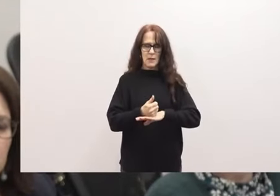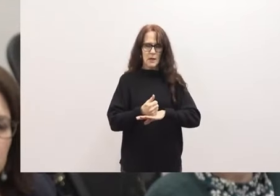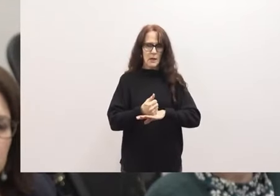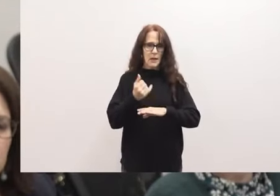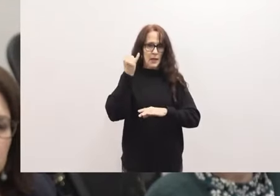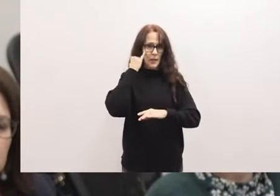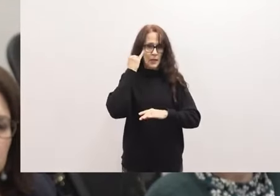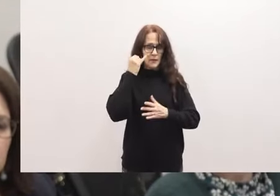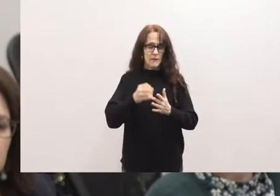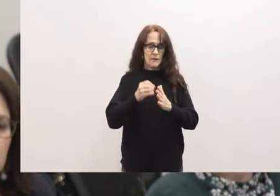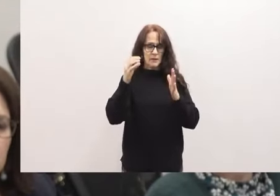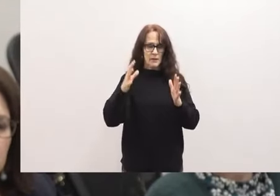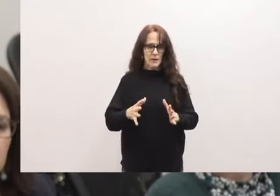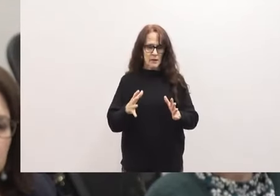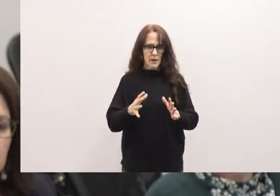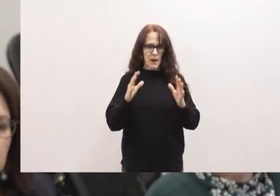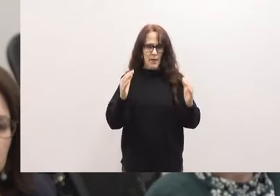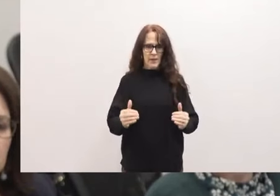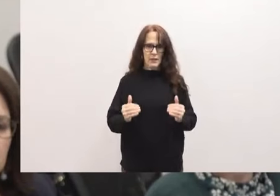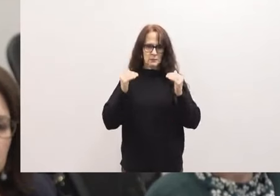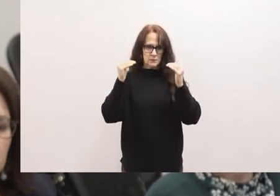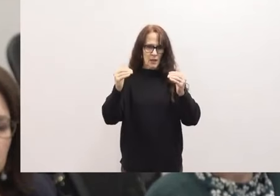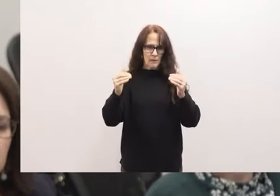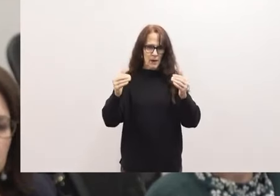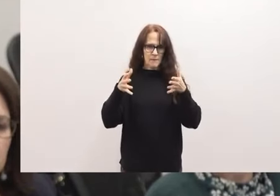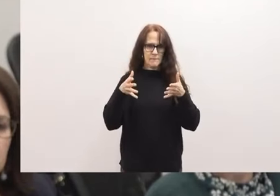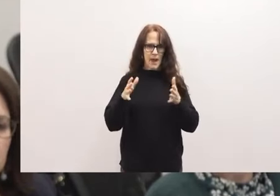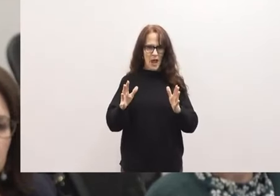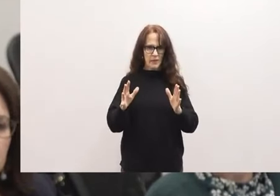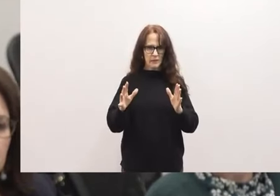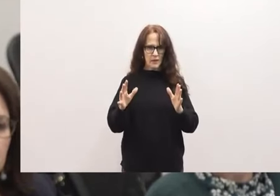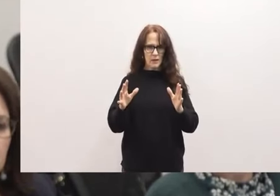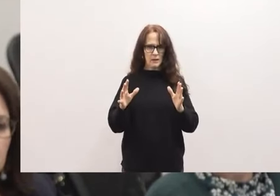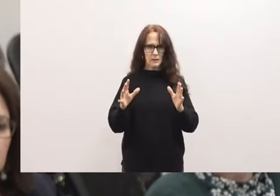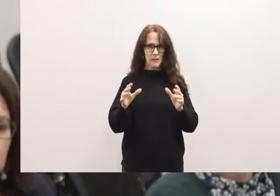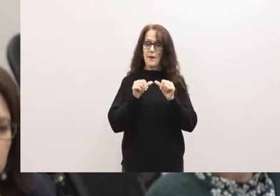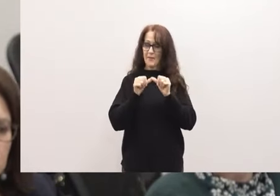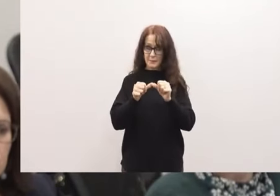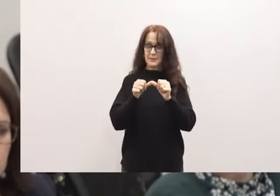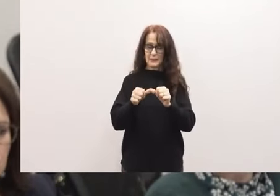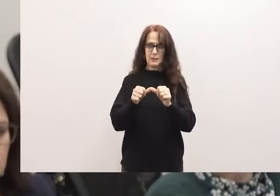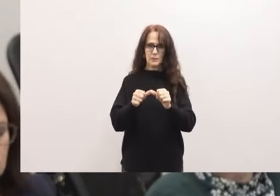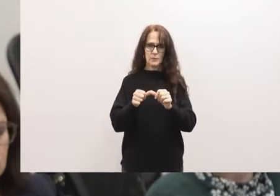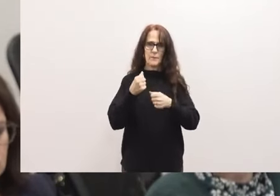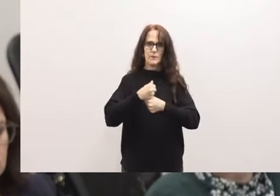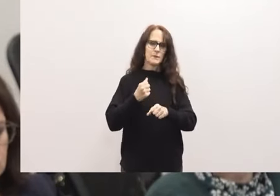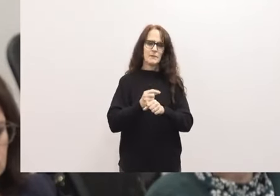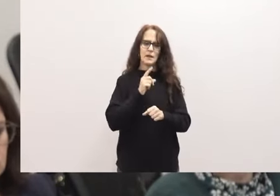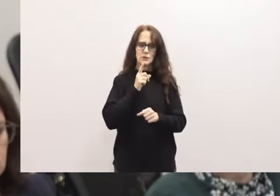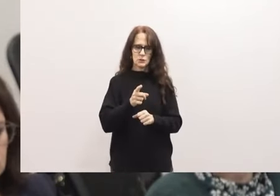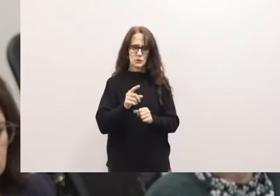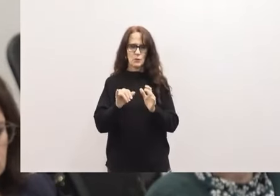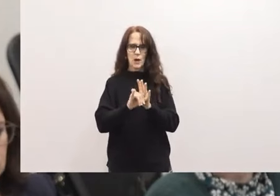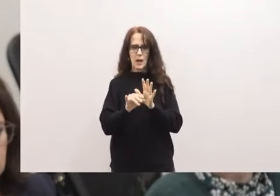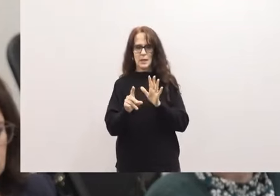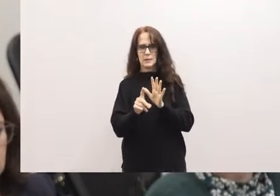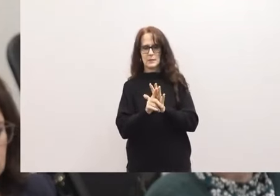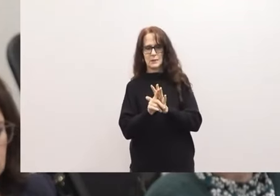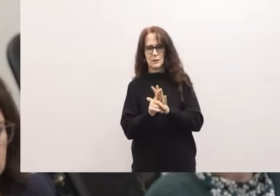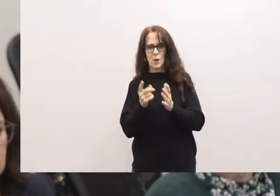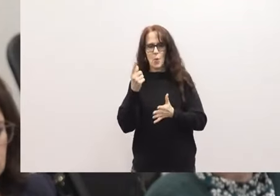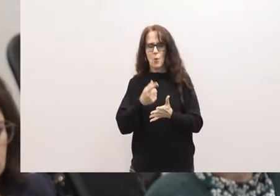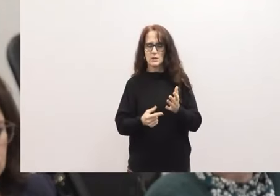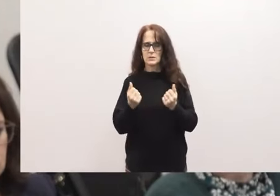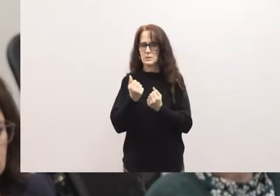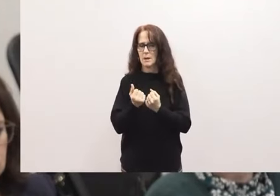that students start in the accelerated path and we want them to continue, but we want to make sure like we're identifying what are those